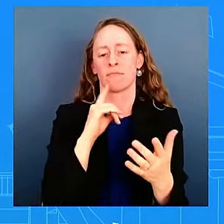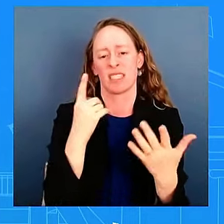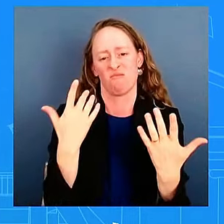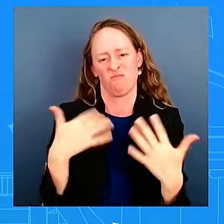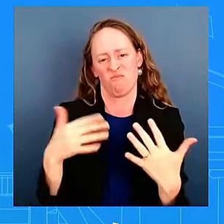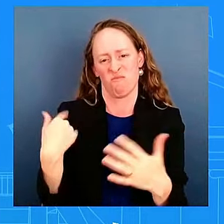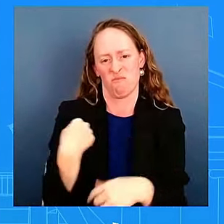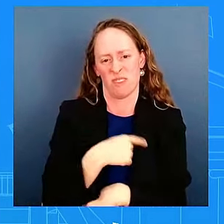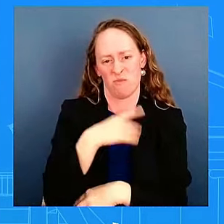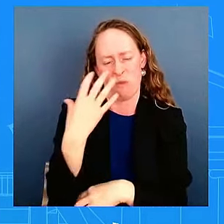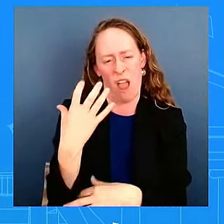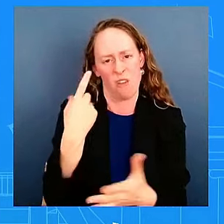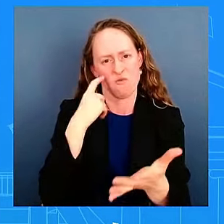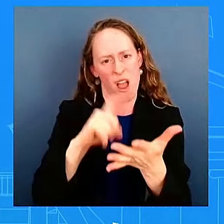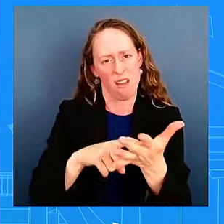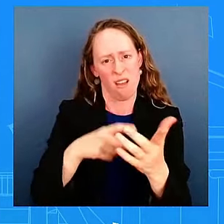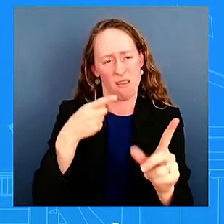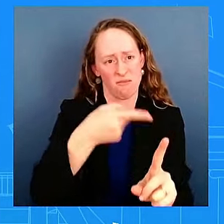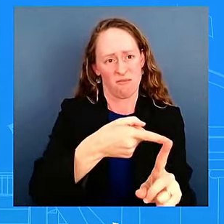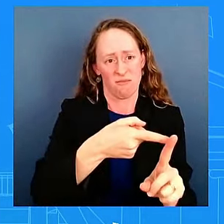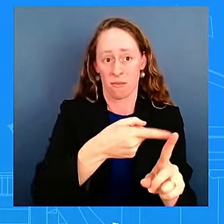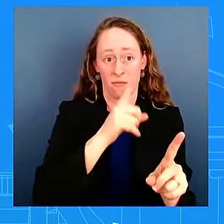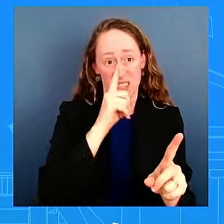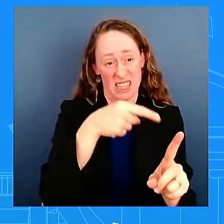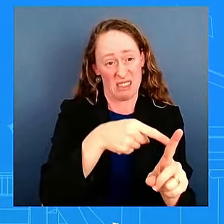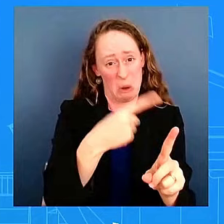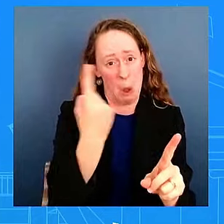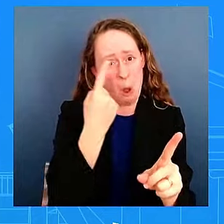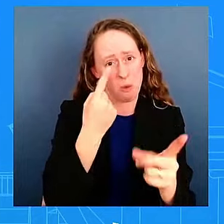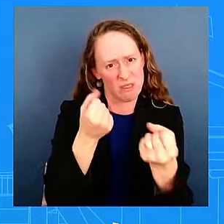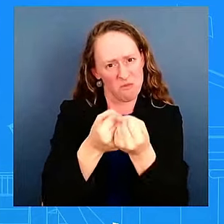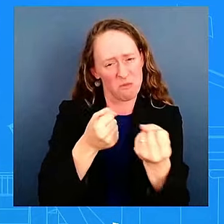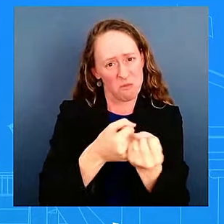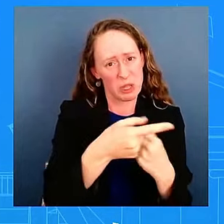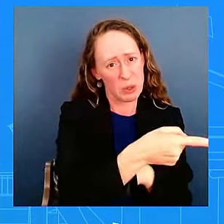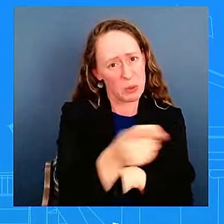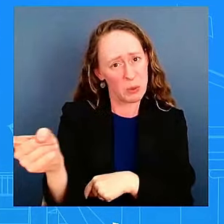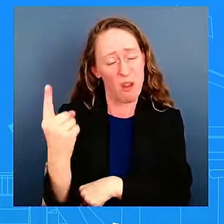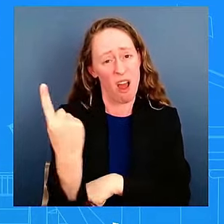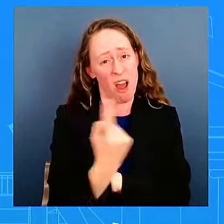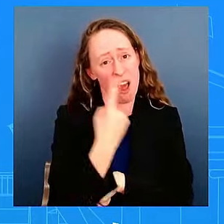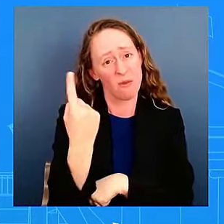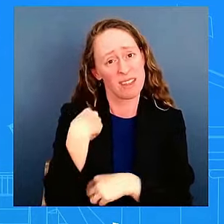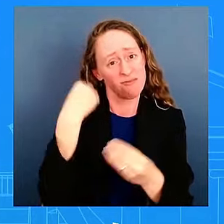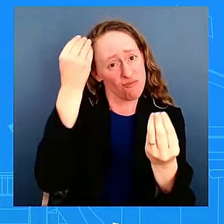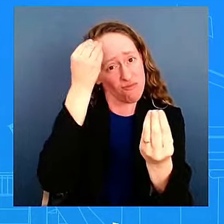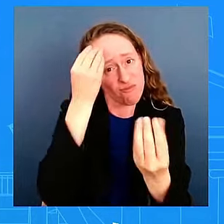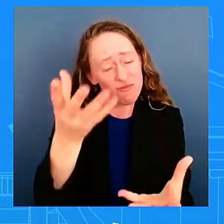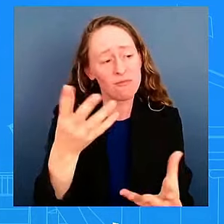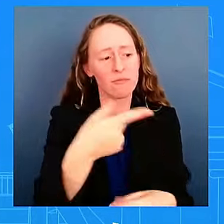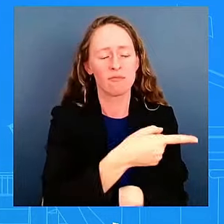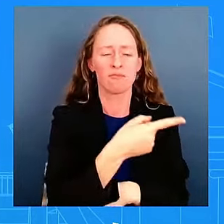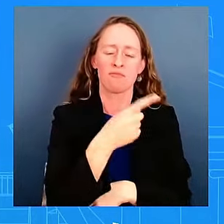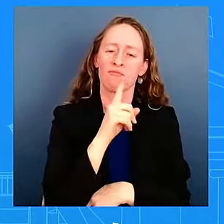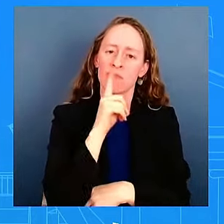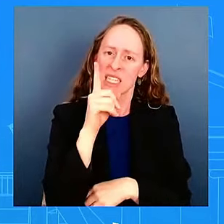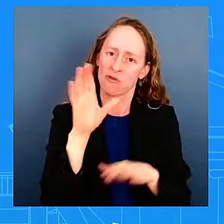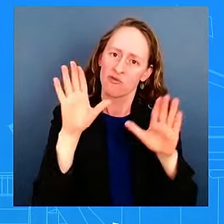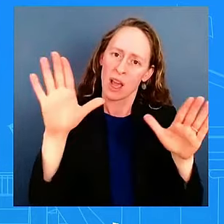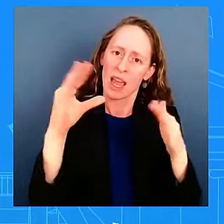ally, friend, and leader in Kelly O. And you have always advocated